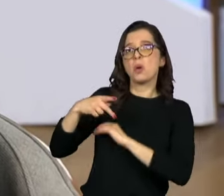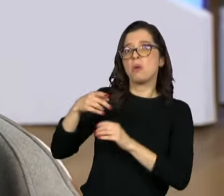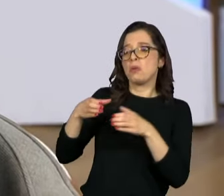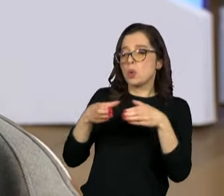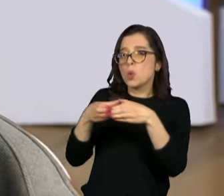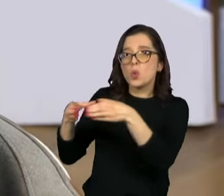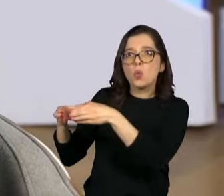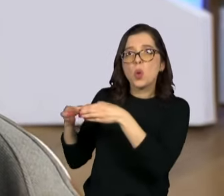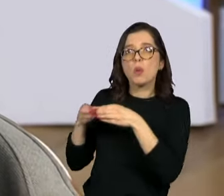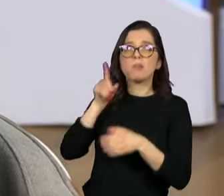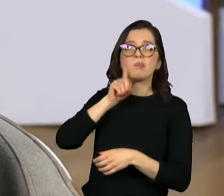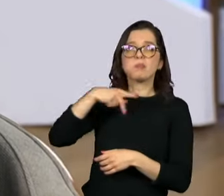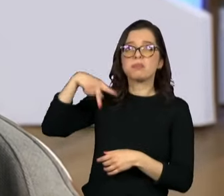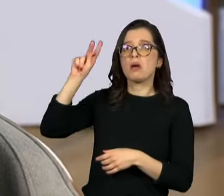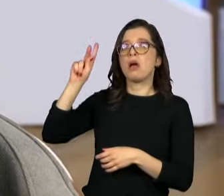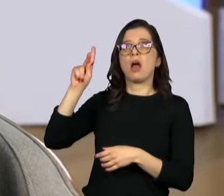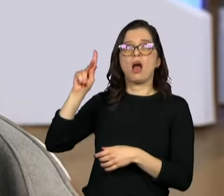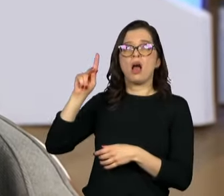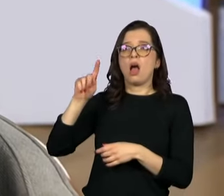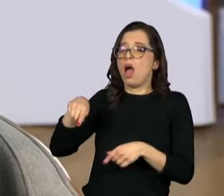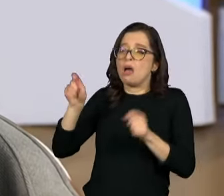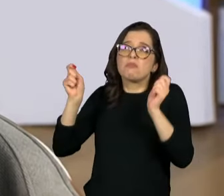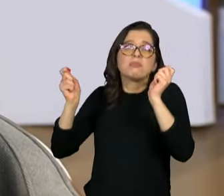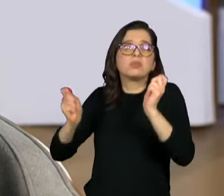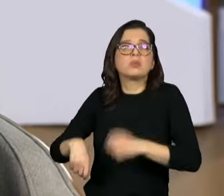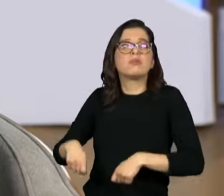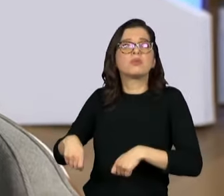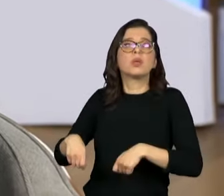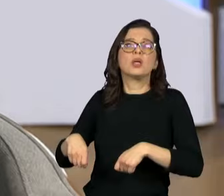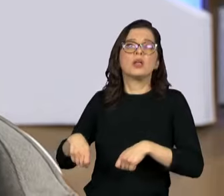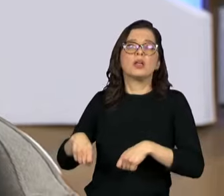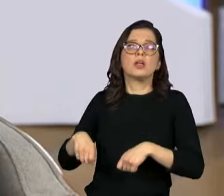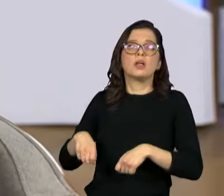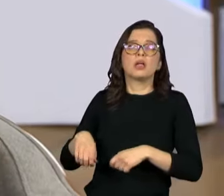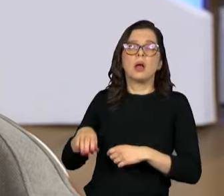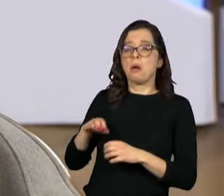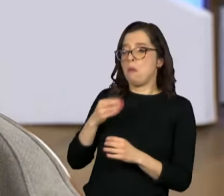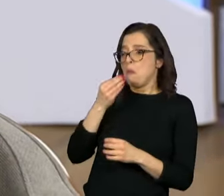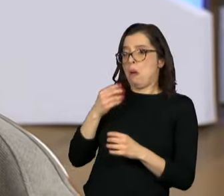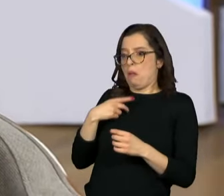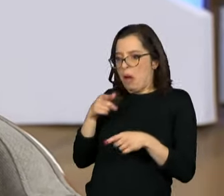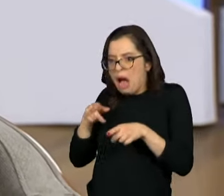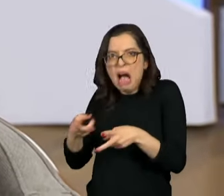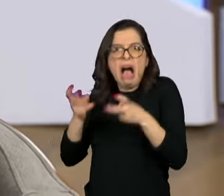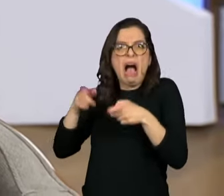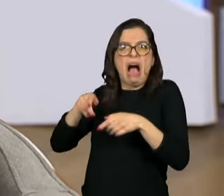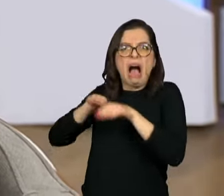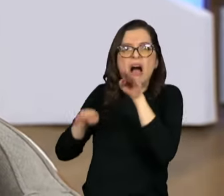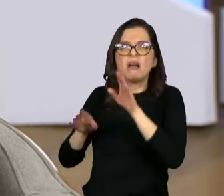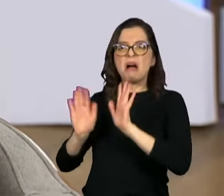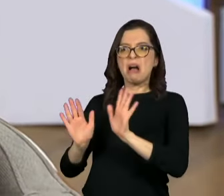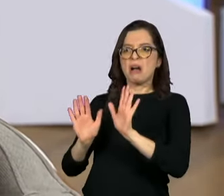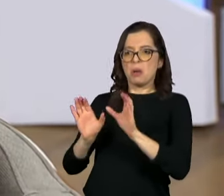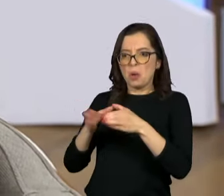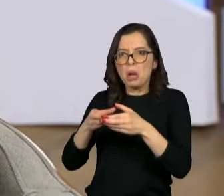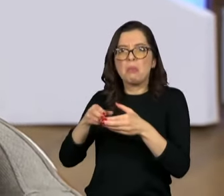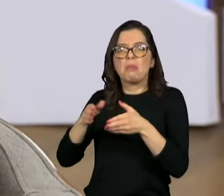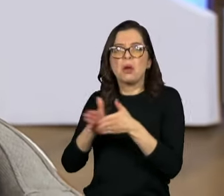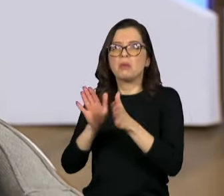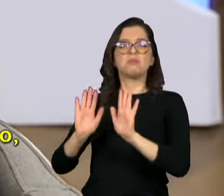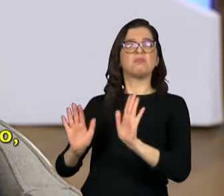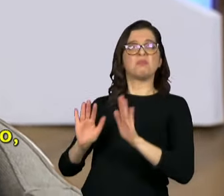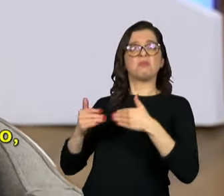because here, upward mobility is possible. No one is consigned to the class of their